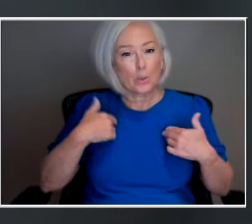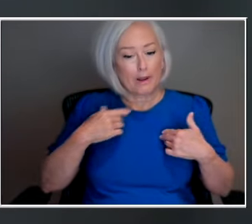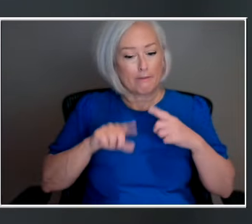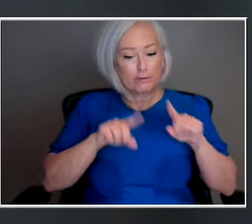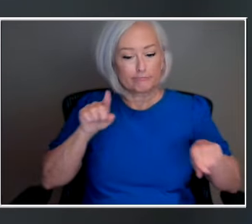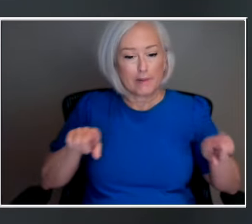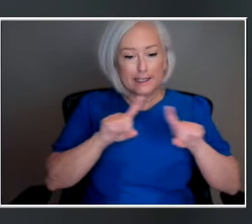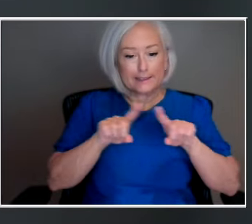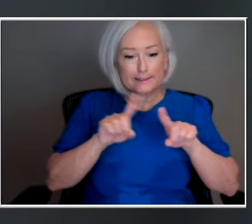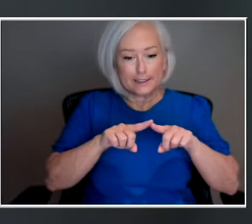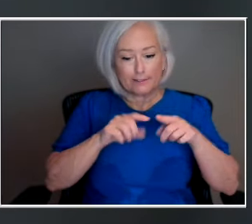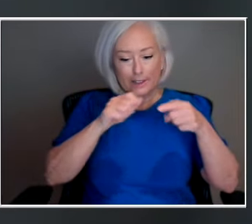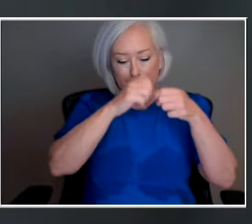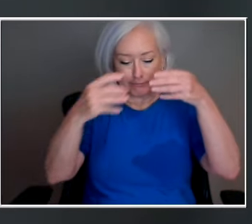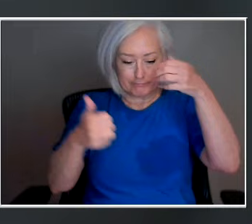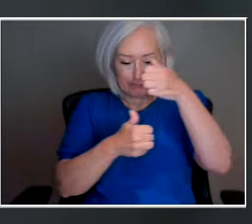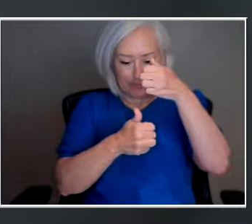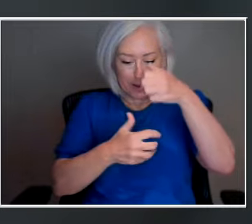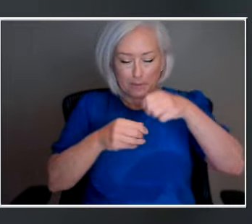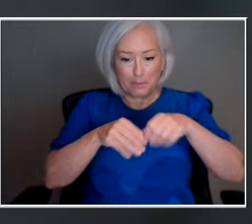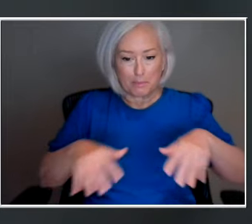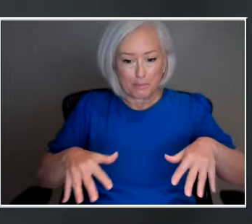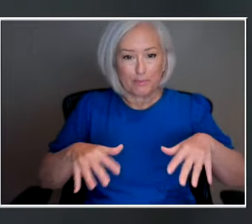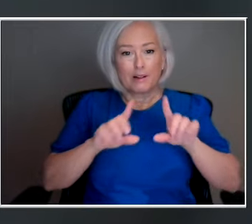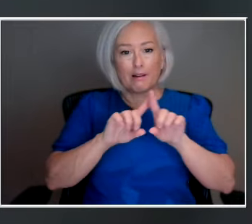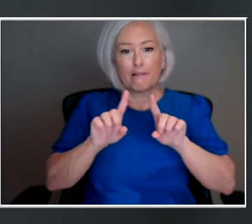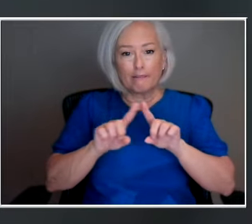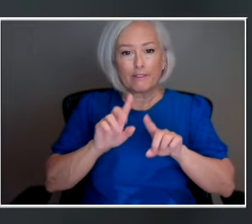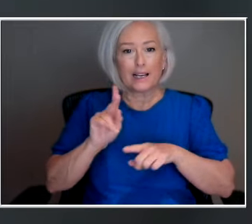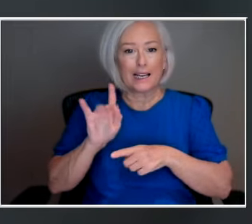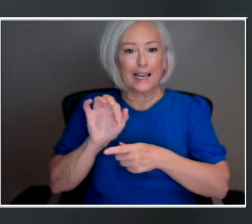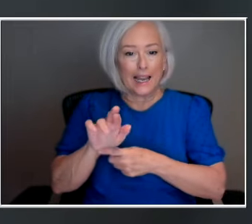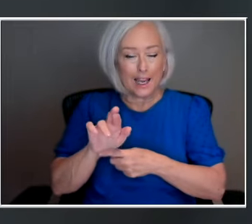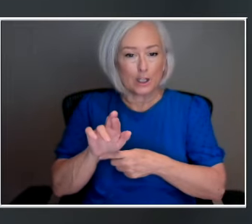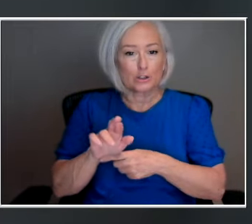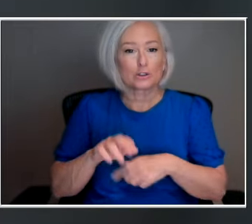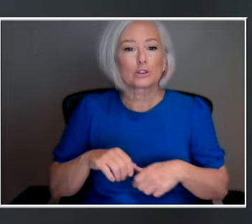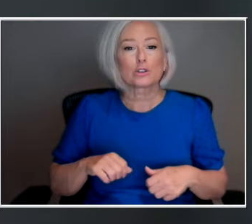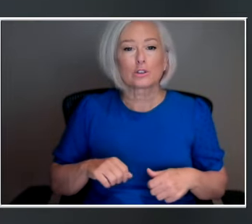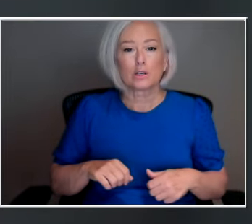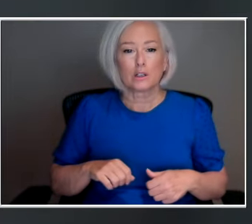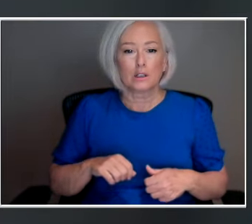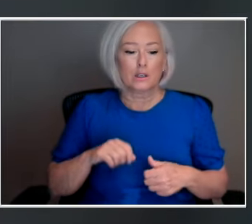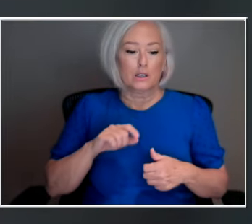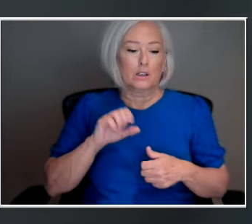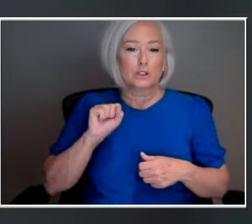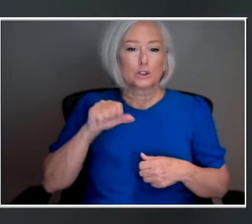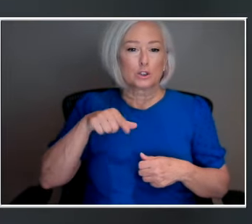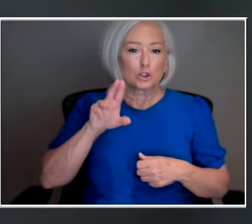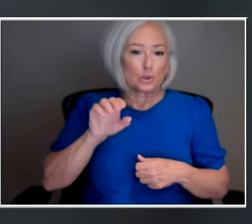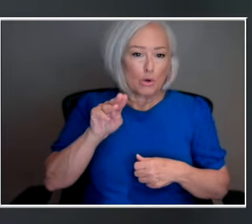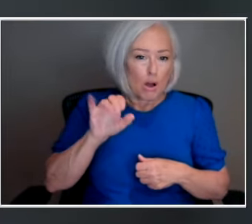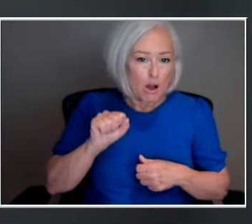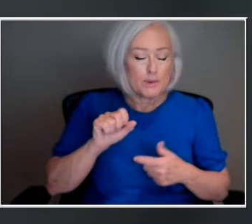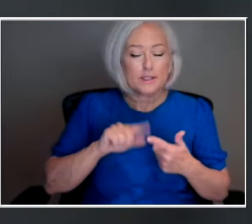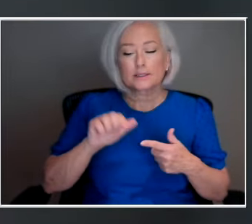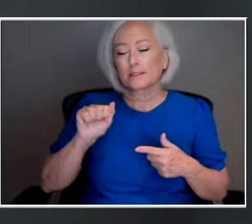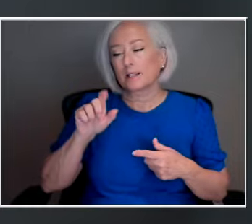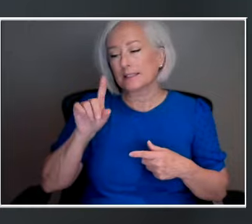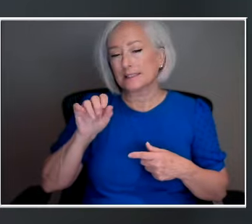subtypes of GE junction cancers or esophageal cancer. You have a squamous cell type, adenocarcinoma type,